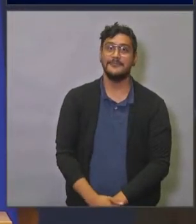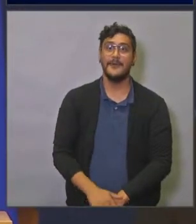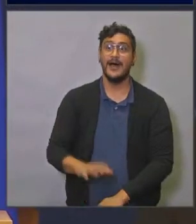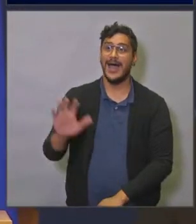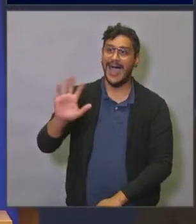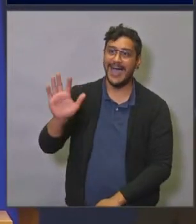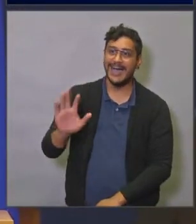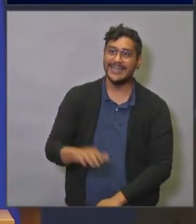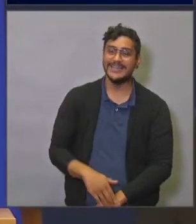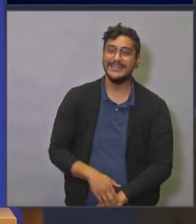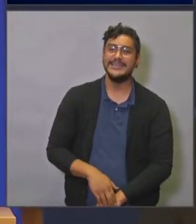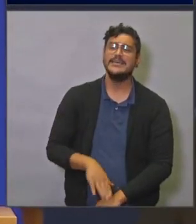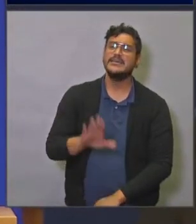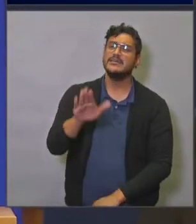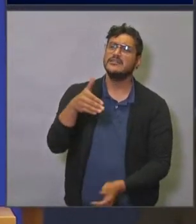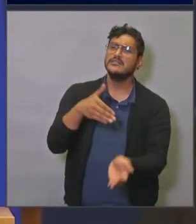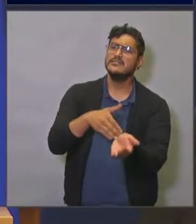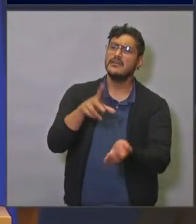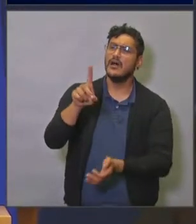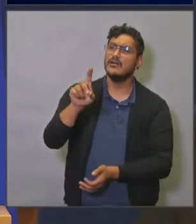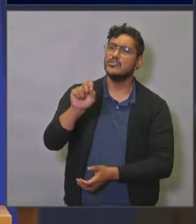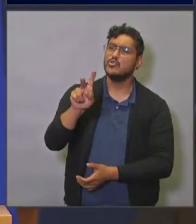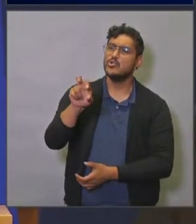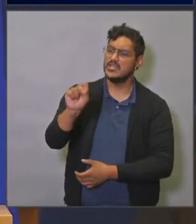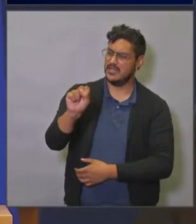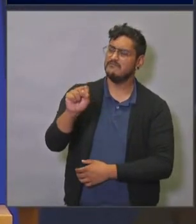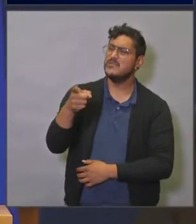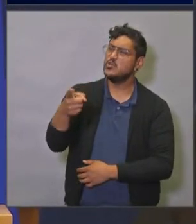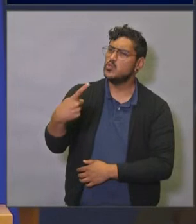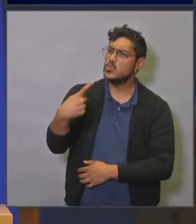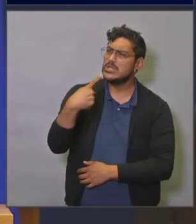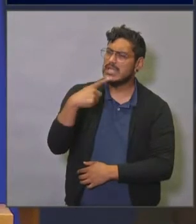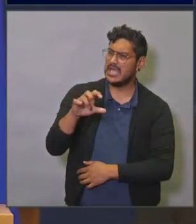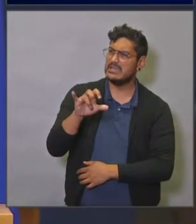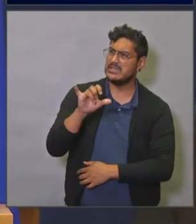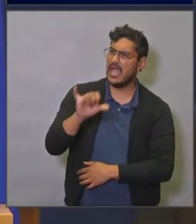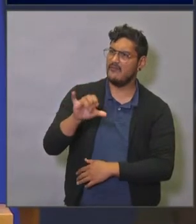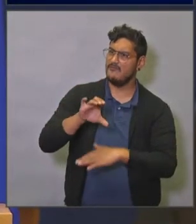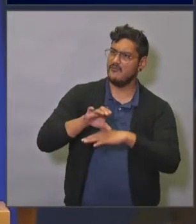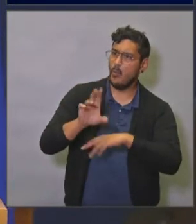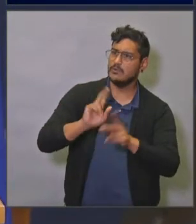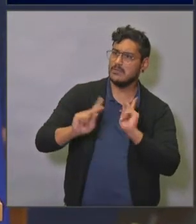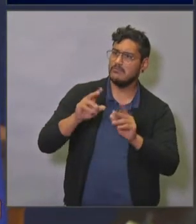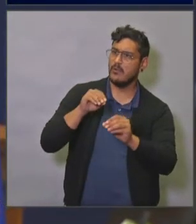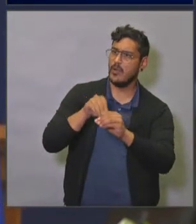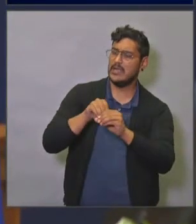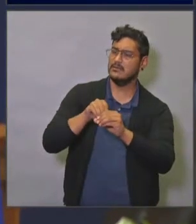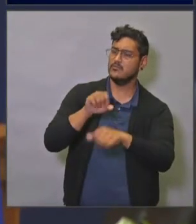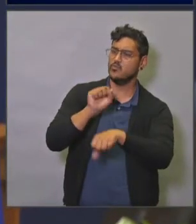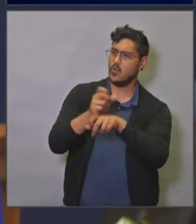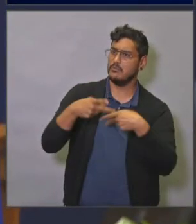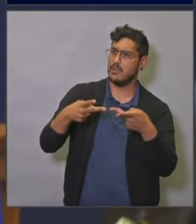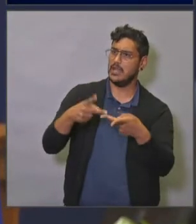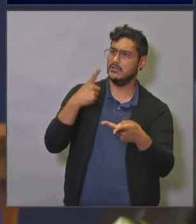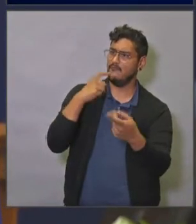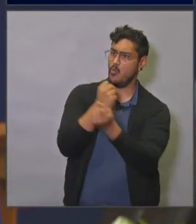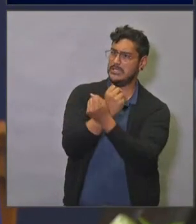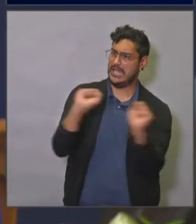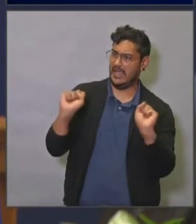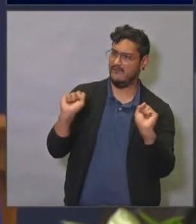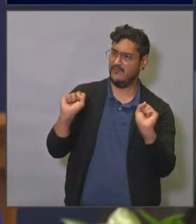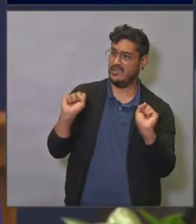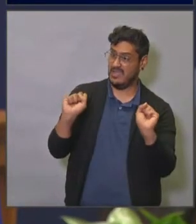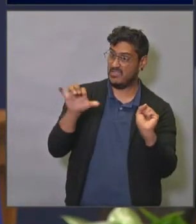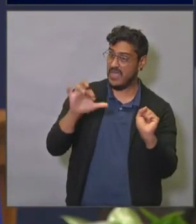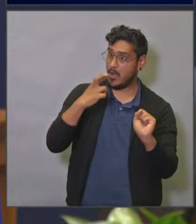Hi. Dr. Davis, you said enforcement at workplaces was one of the reasons that cases have decreased. Do you think that there should be